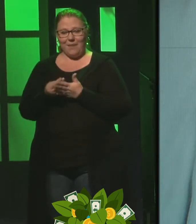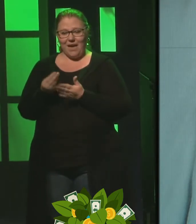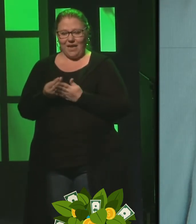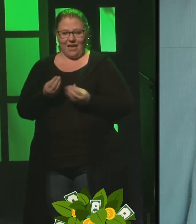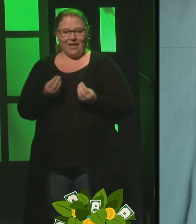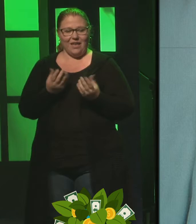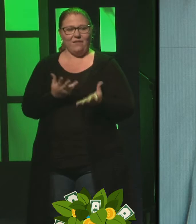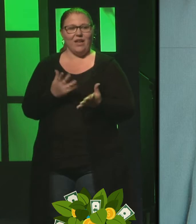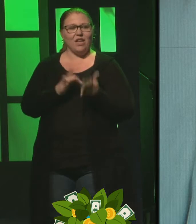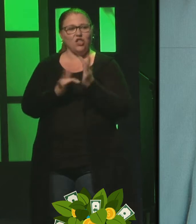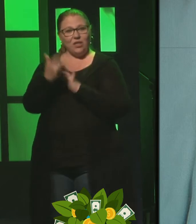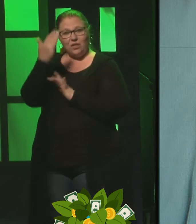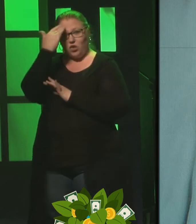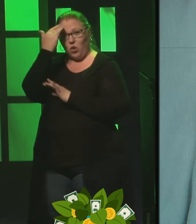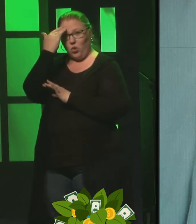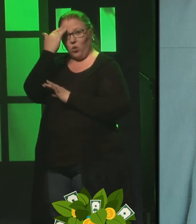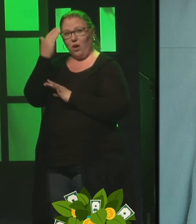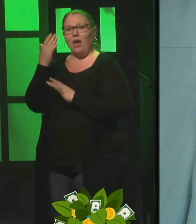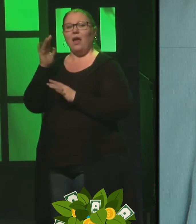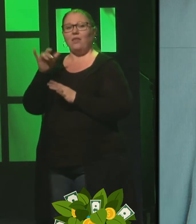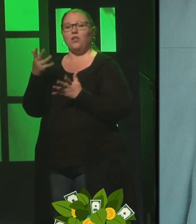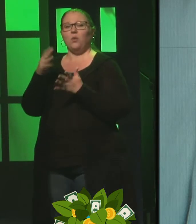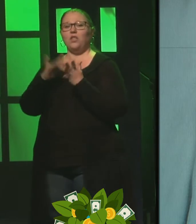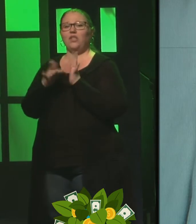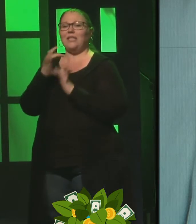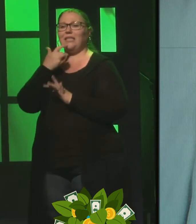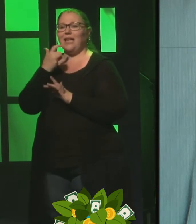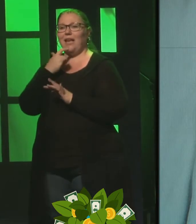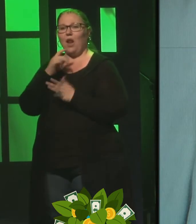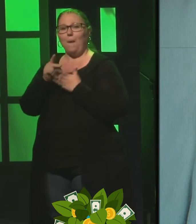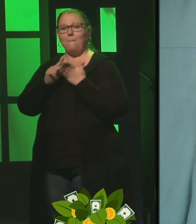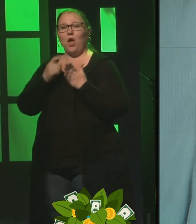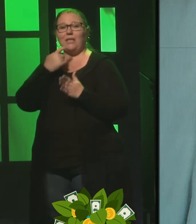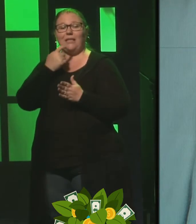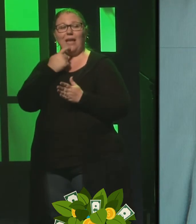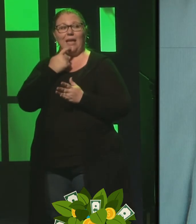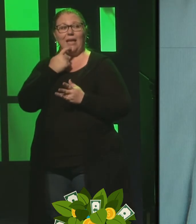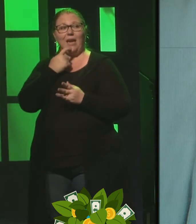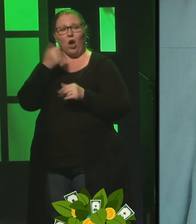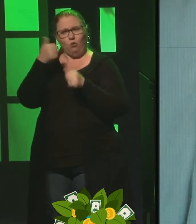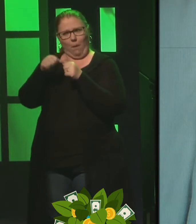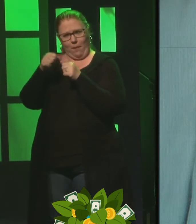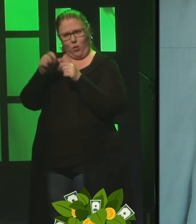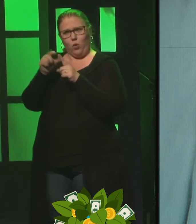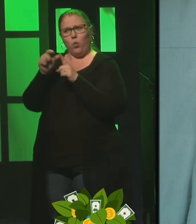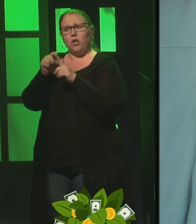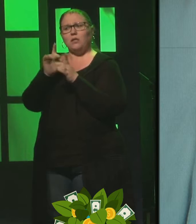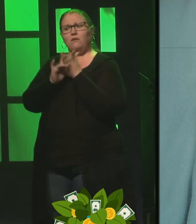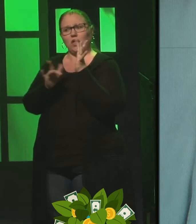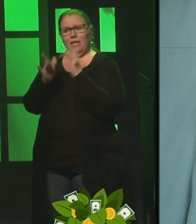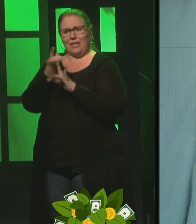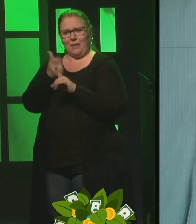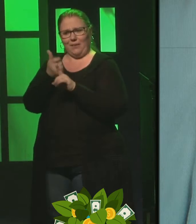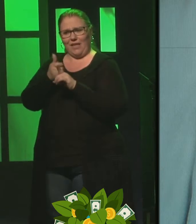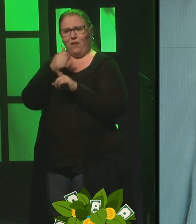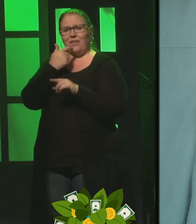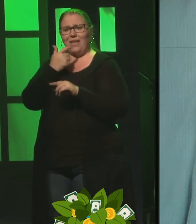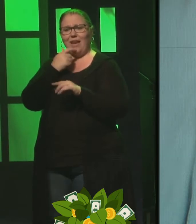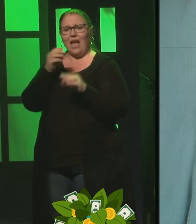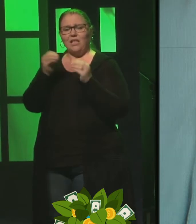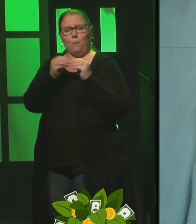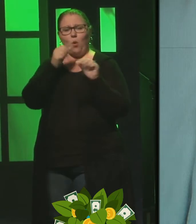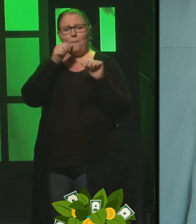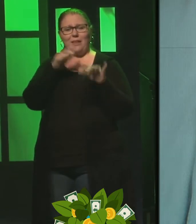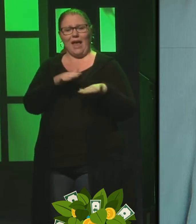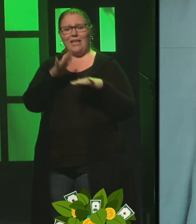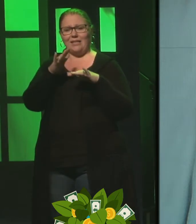And Jesus knew it, because this is what Jesus said. Right? Paul said, keep in mind the words of the Lord Jesus, who himself said, it is more blessed to give